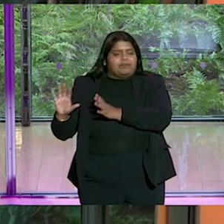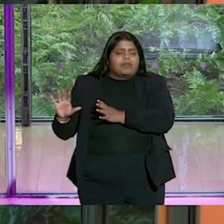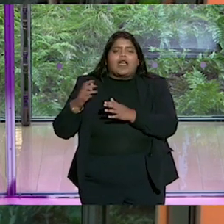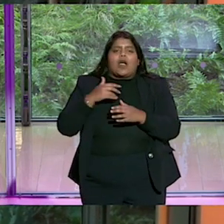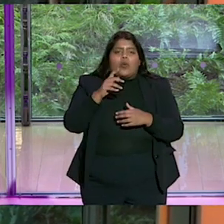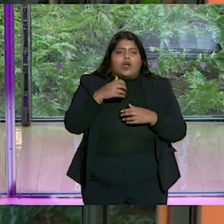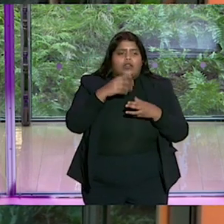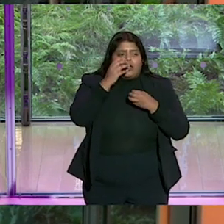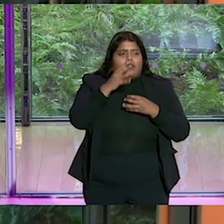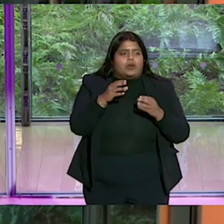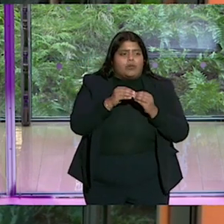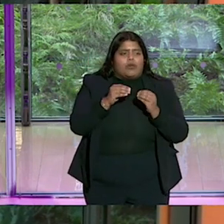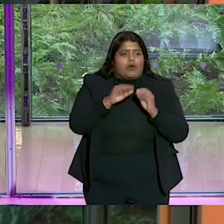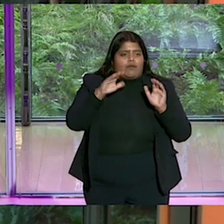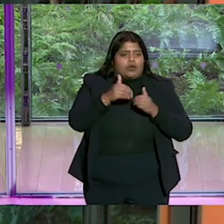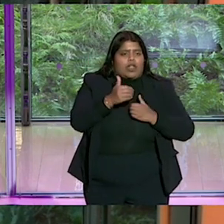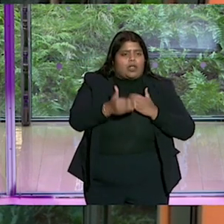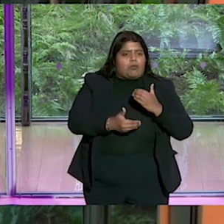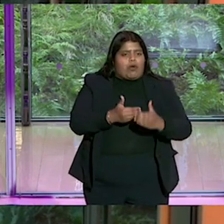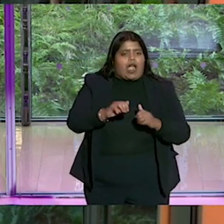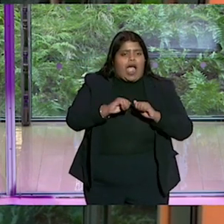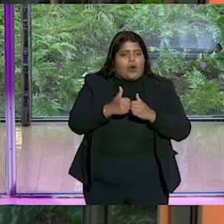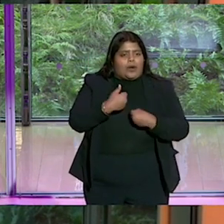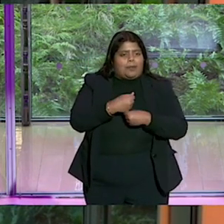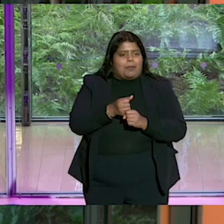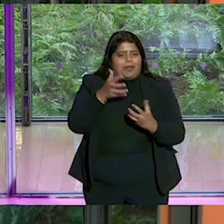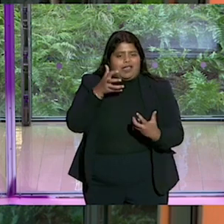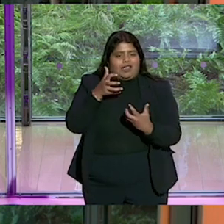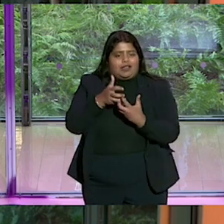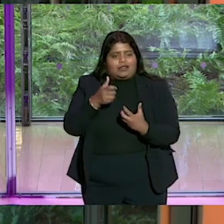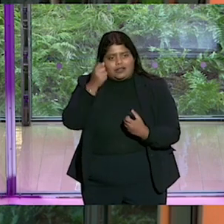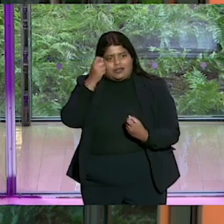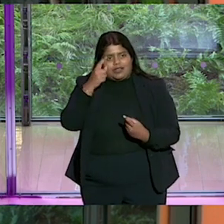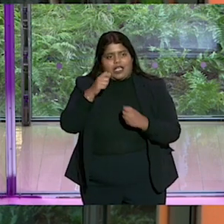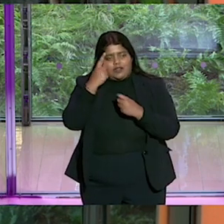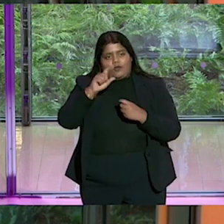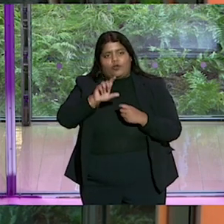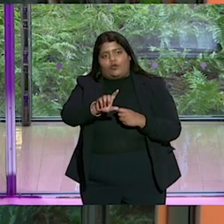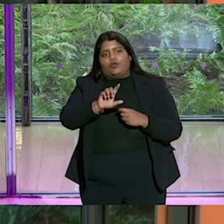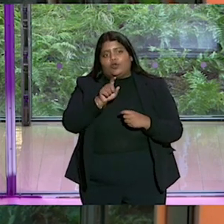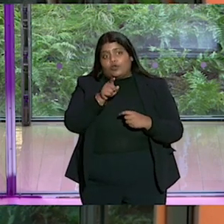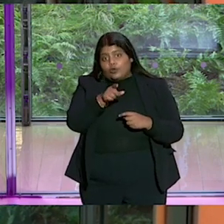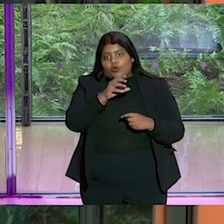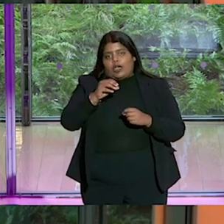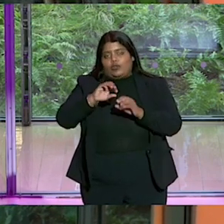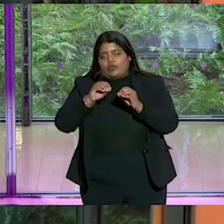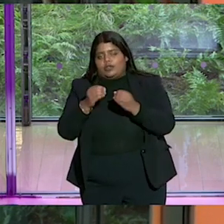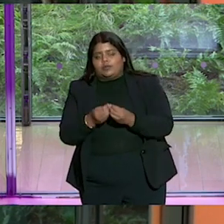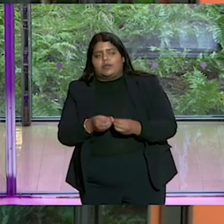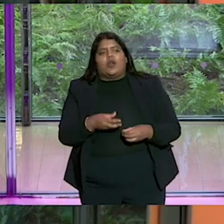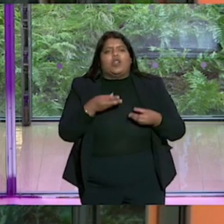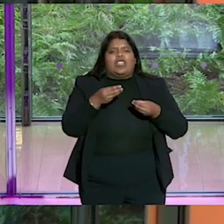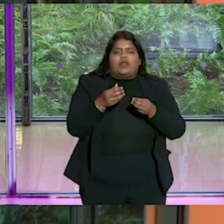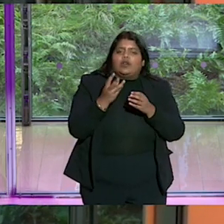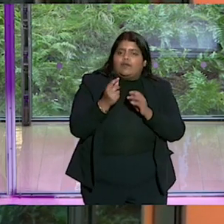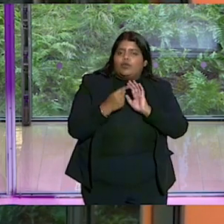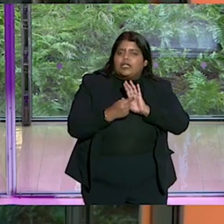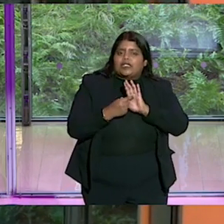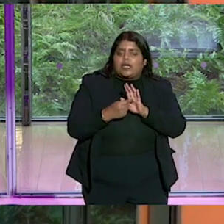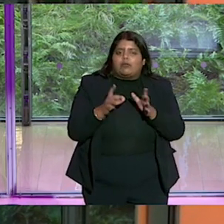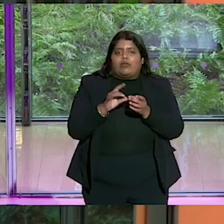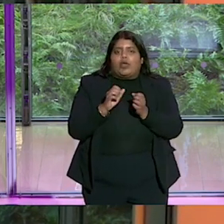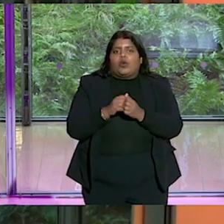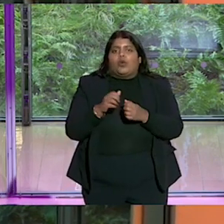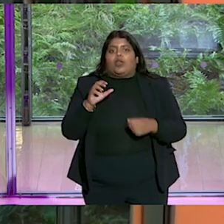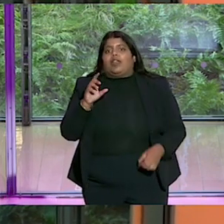started in a way that makes sense for your organization. By giving you a few examples of